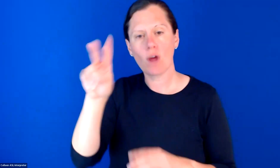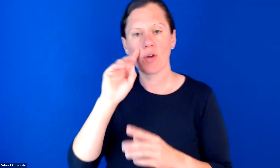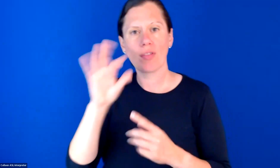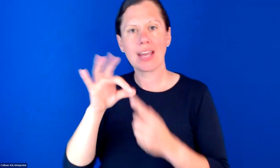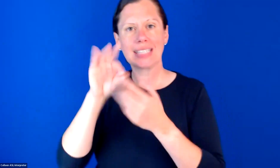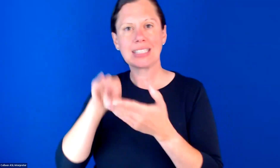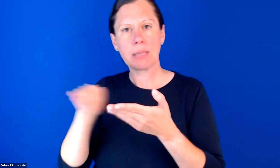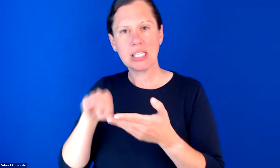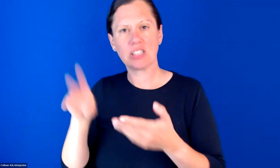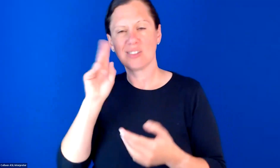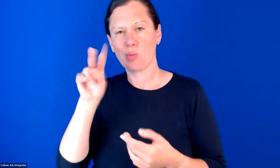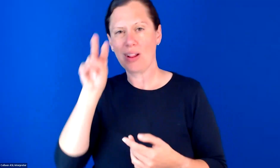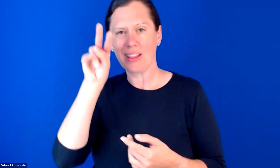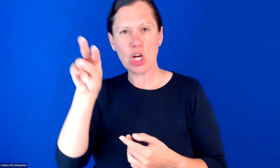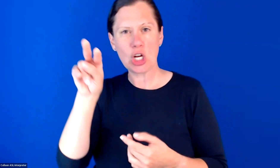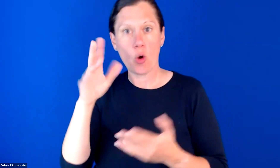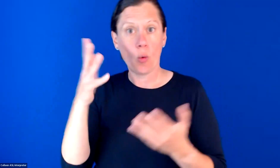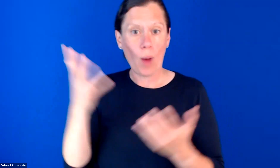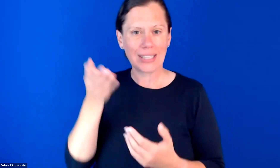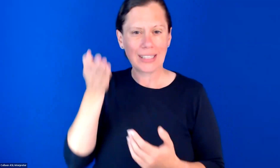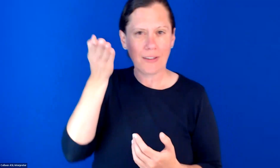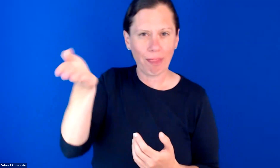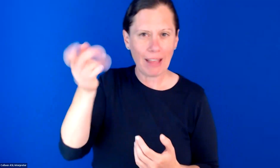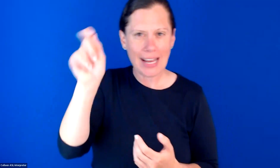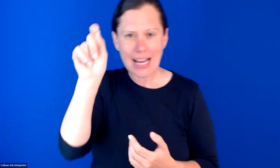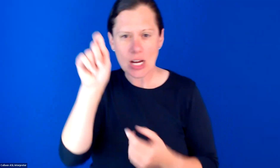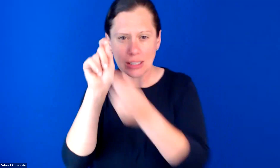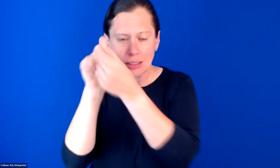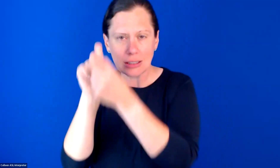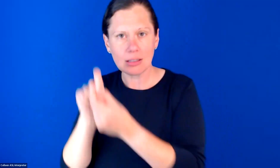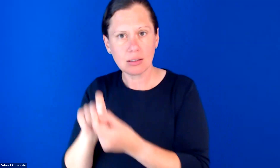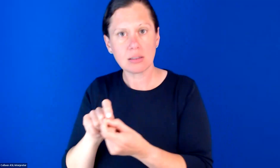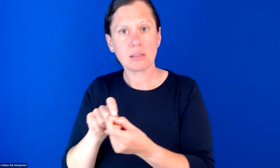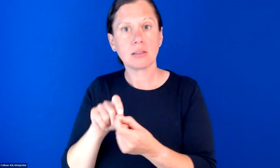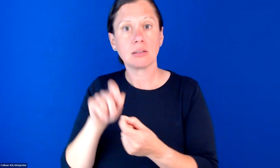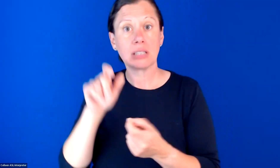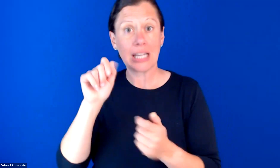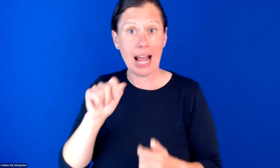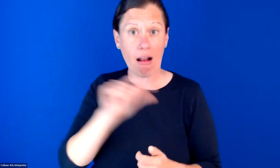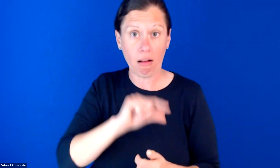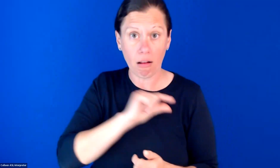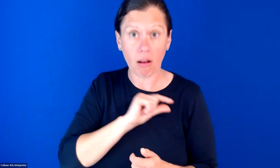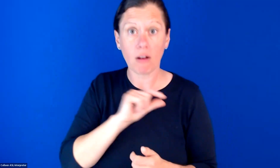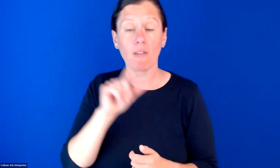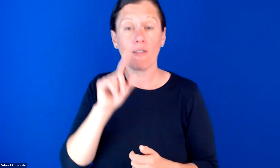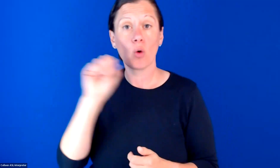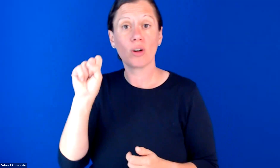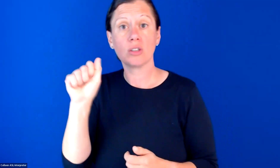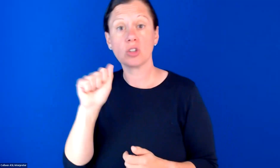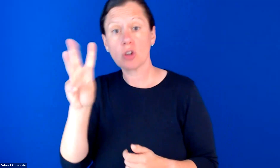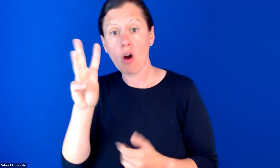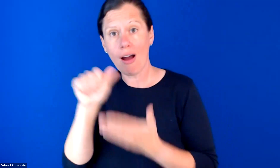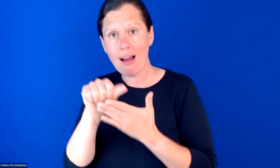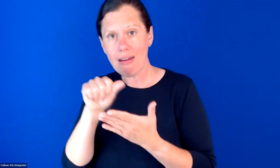provide, but they can apply using their SAW account. I know for some